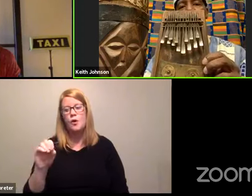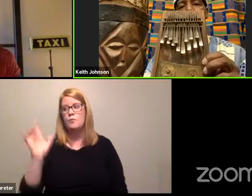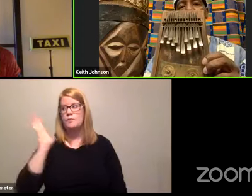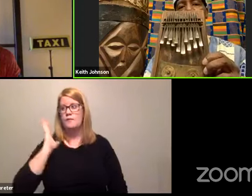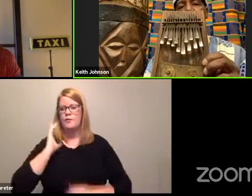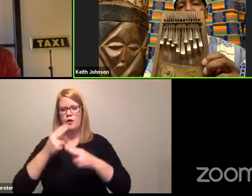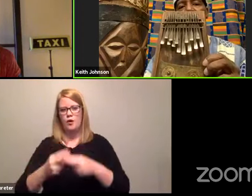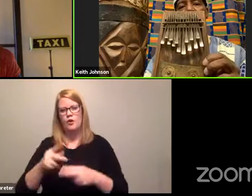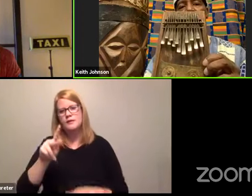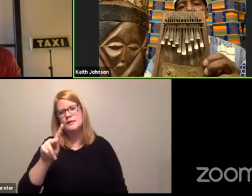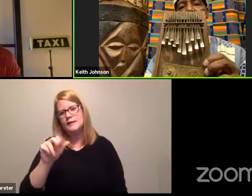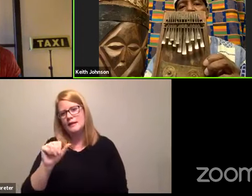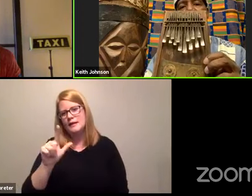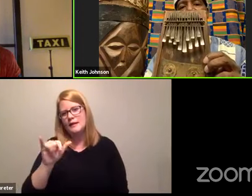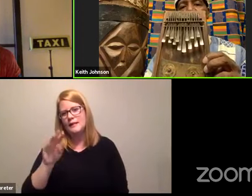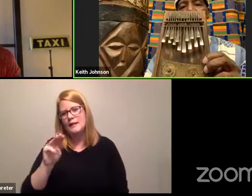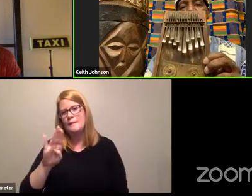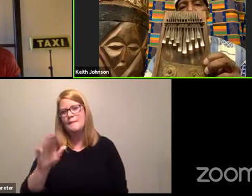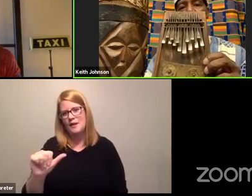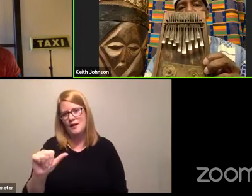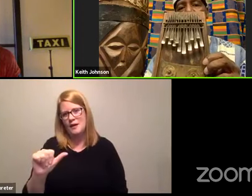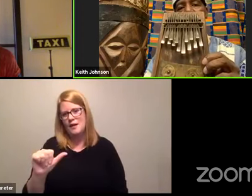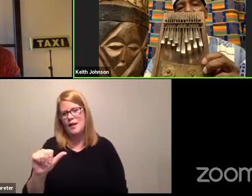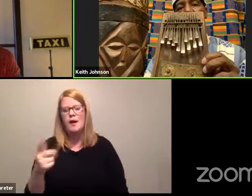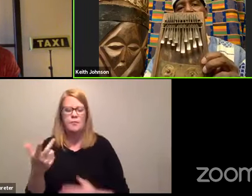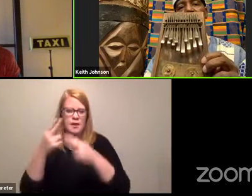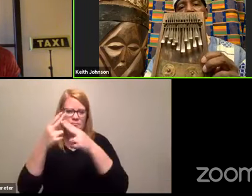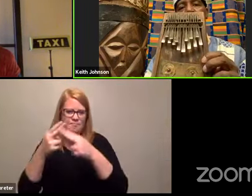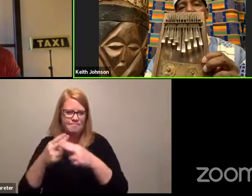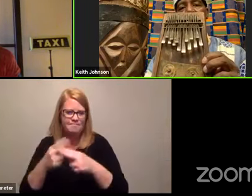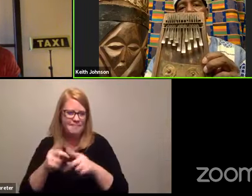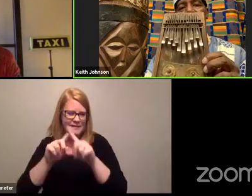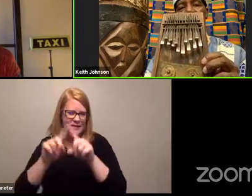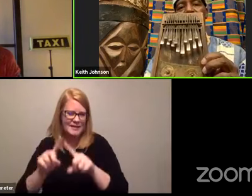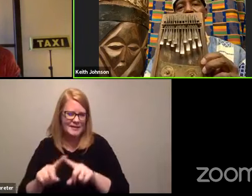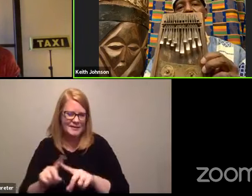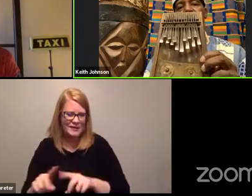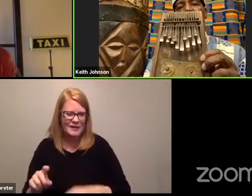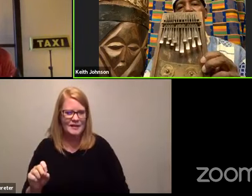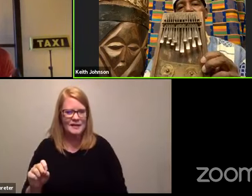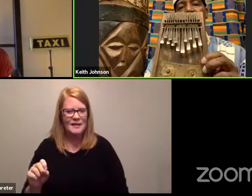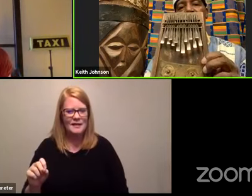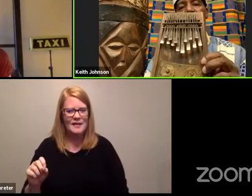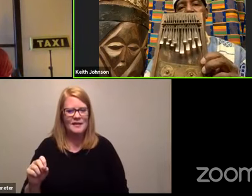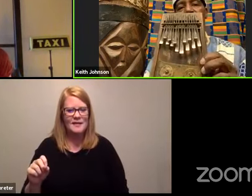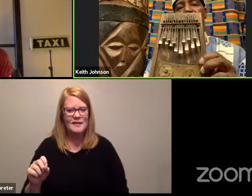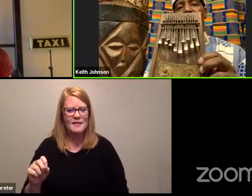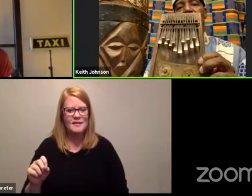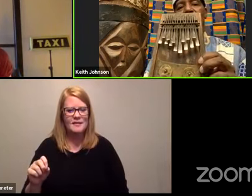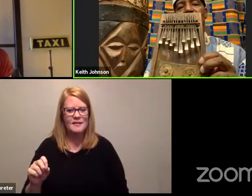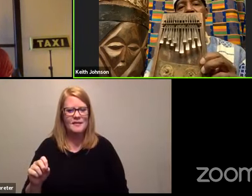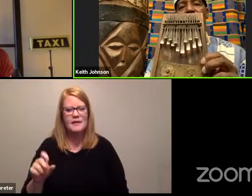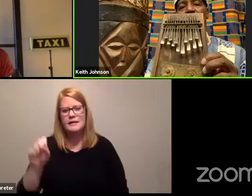it has many, many names. It's the yunga yunga in some dialects. In South Africa, it is called